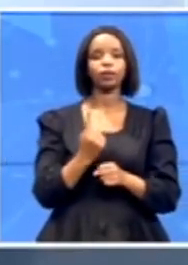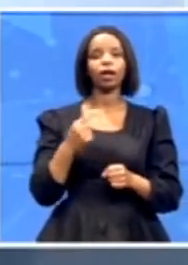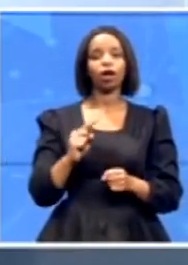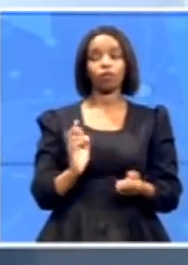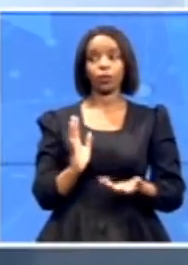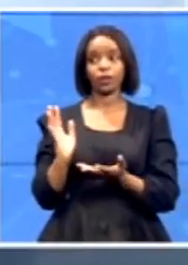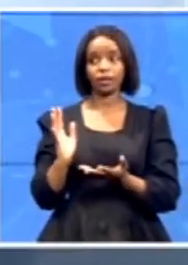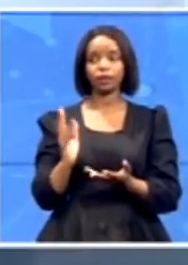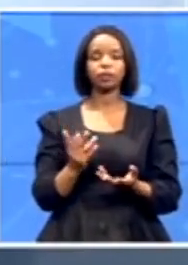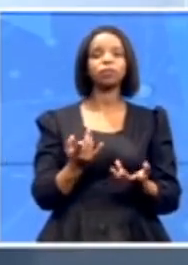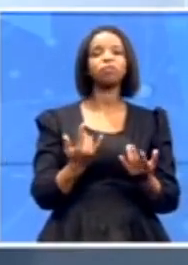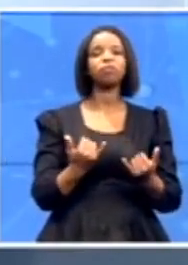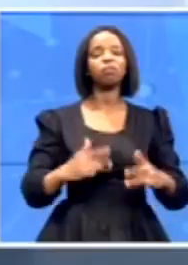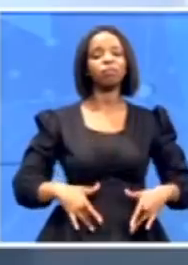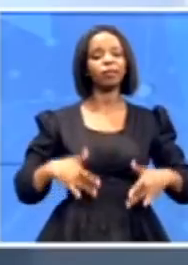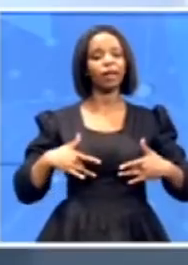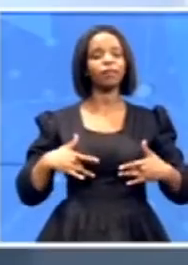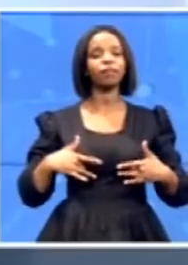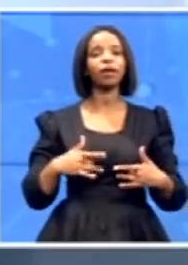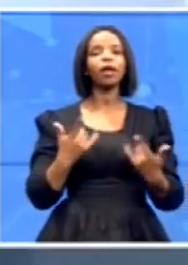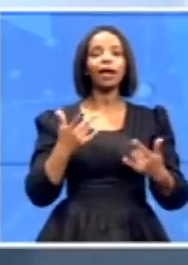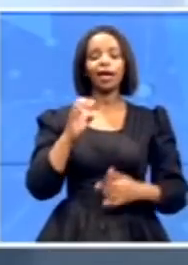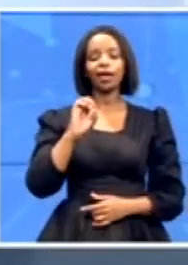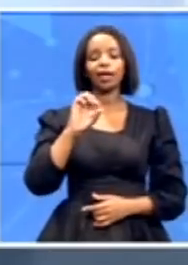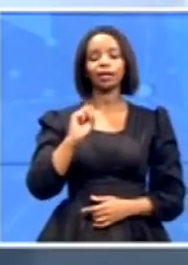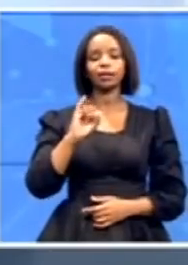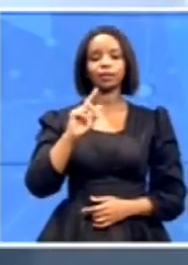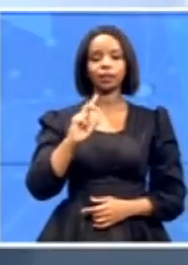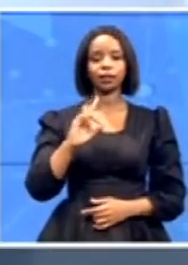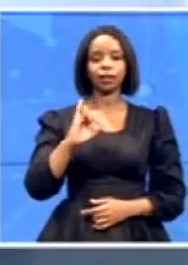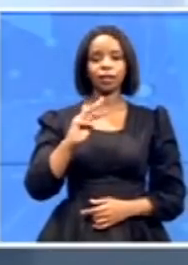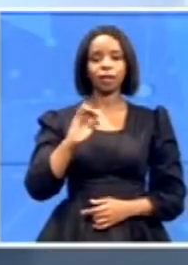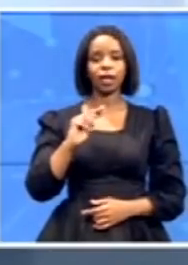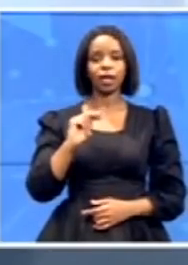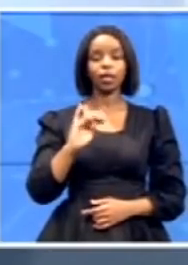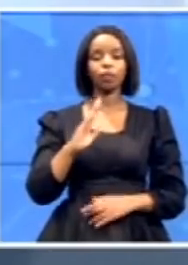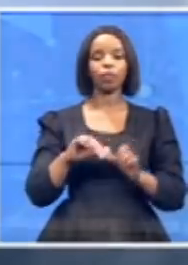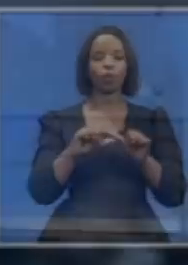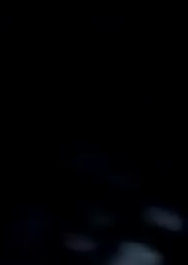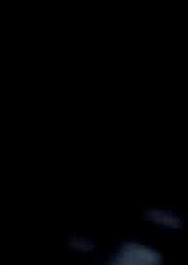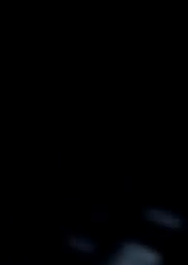Inquest will continue dipping in and out of that process. Let's take a quick break for now.